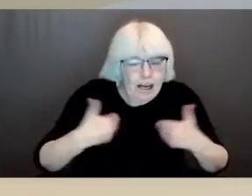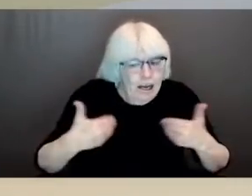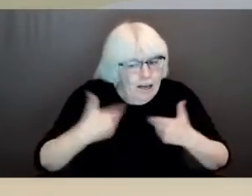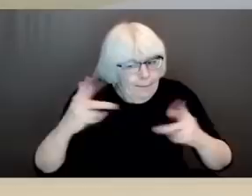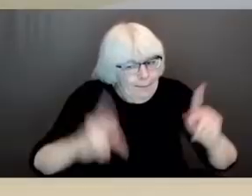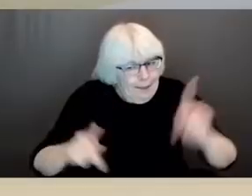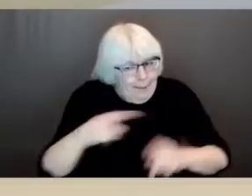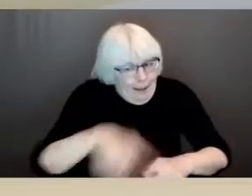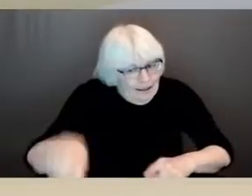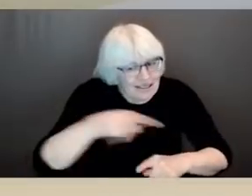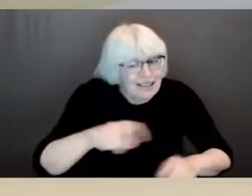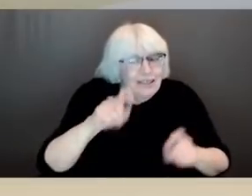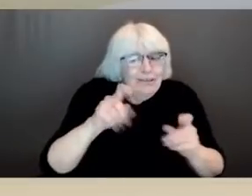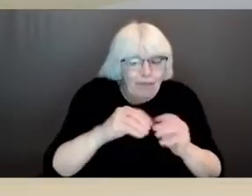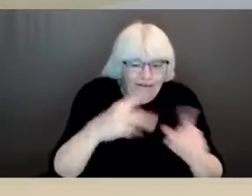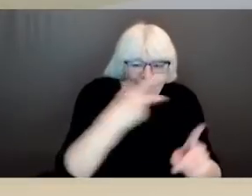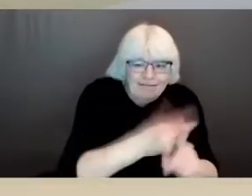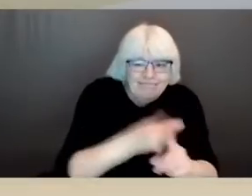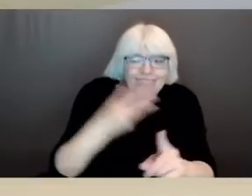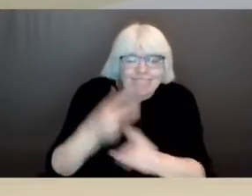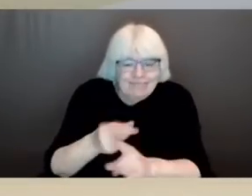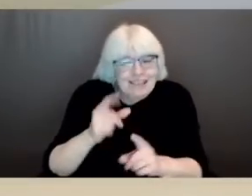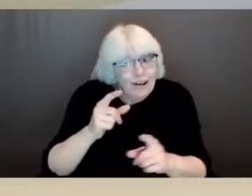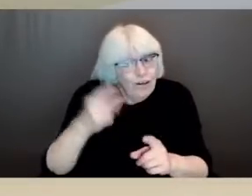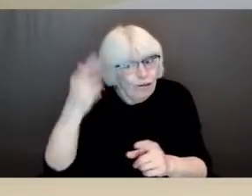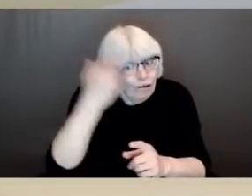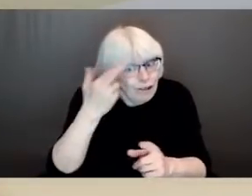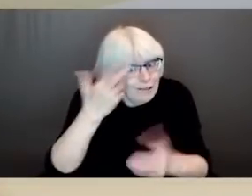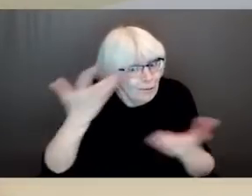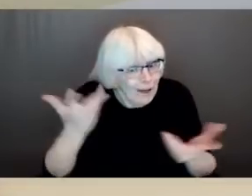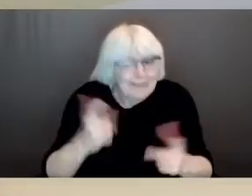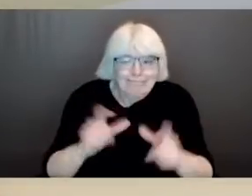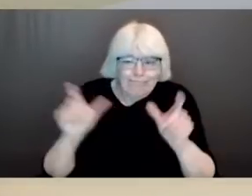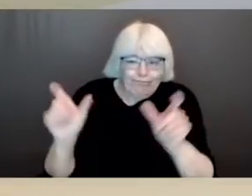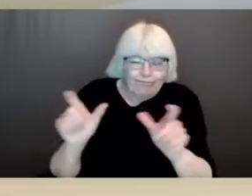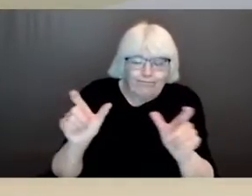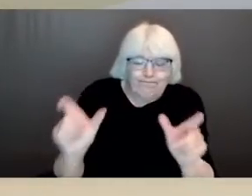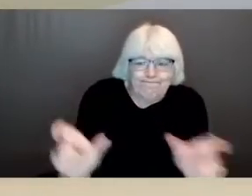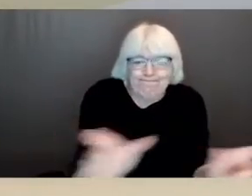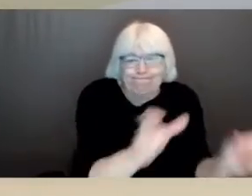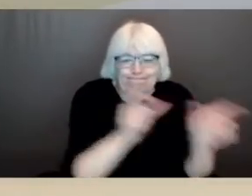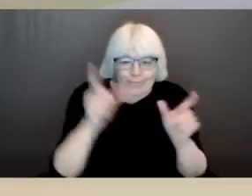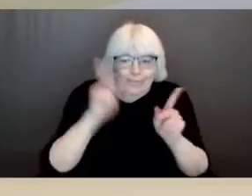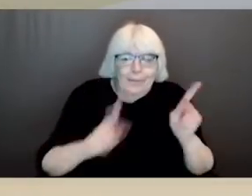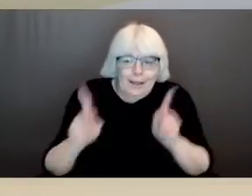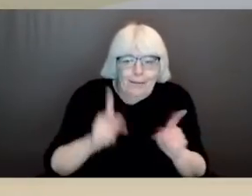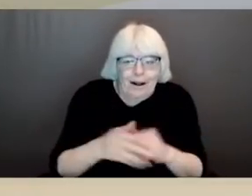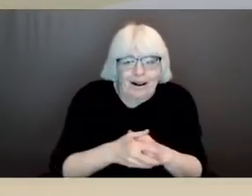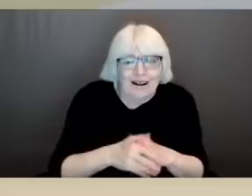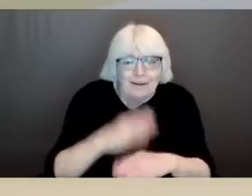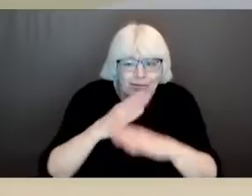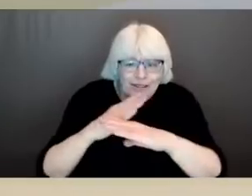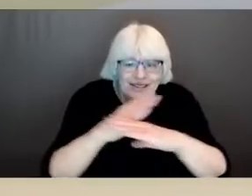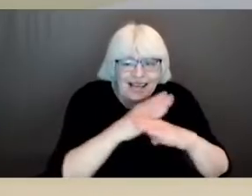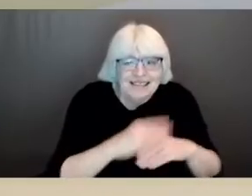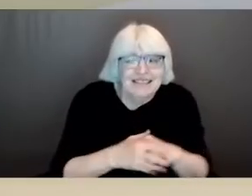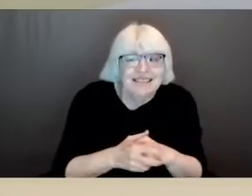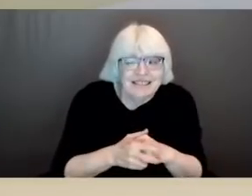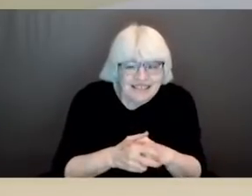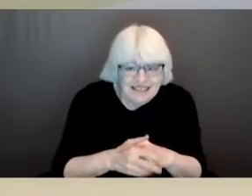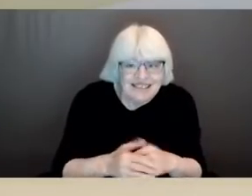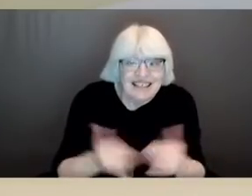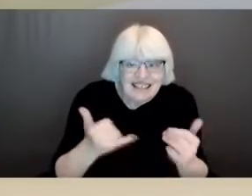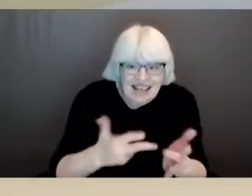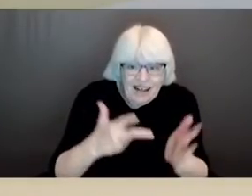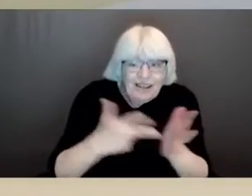protect us all. But if we can try to get through this fourth wave here in PEI as safely as possible,